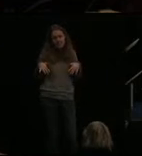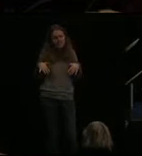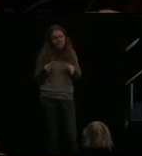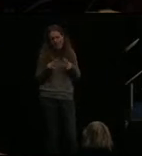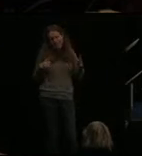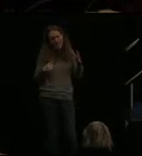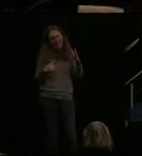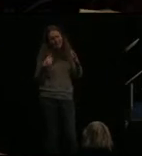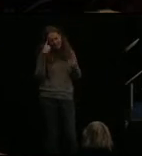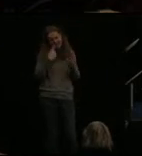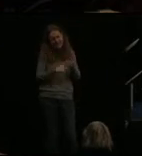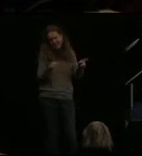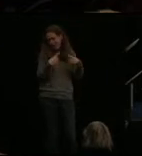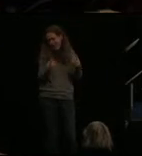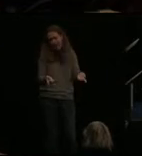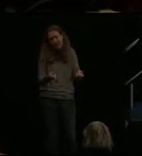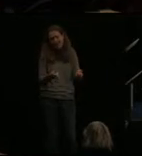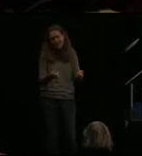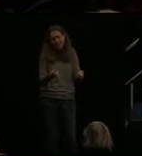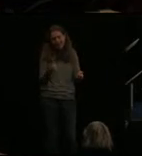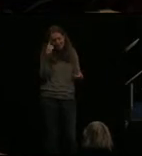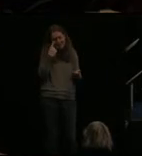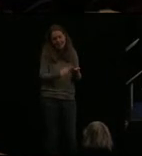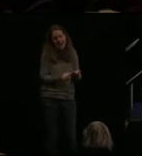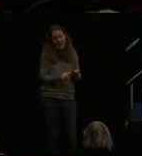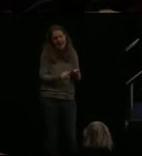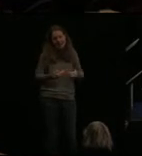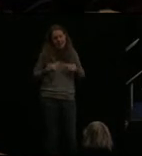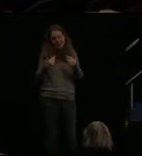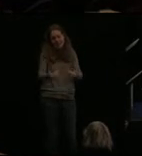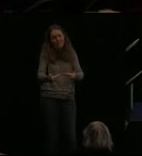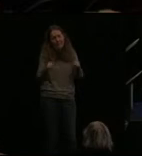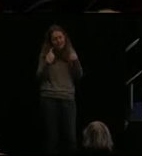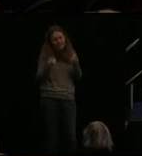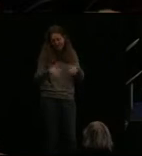decision. I couldn't make that decision to move, to go.